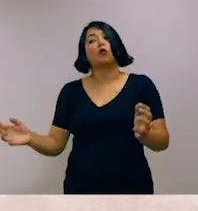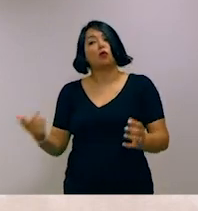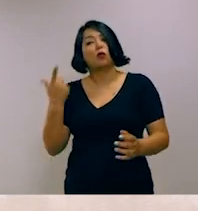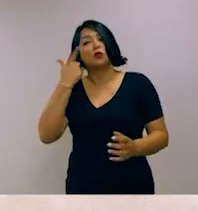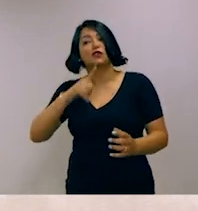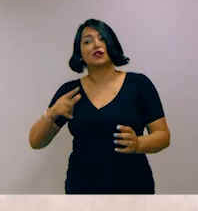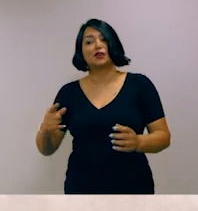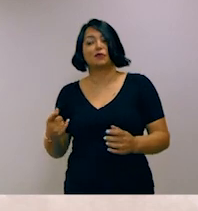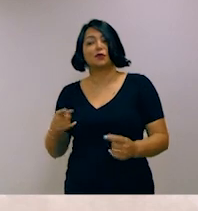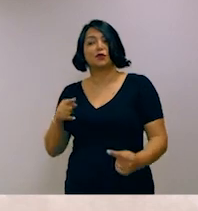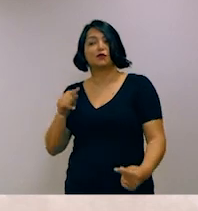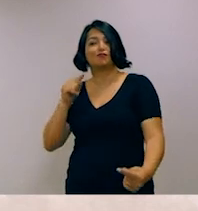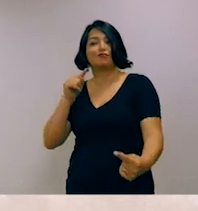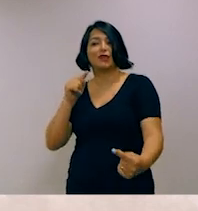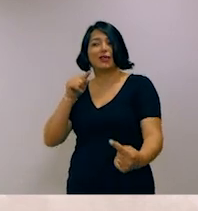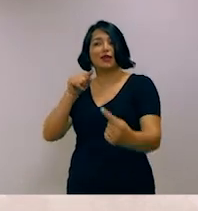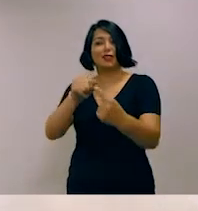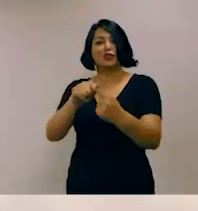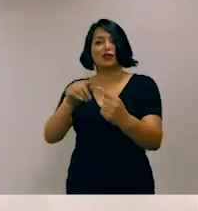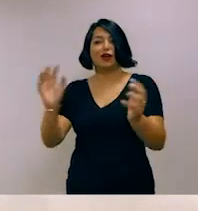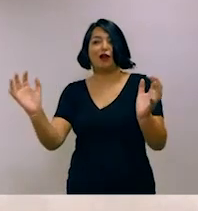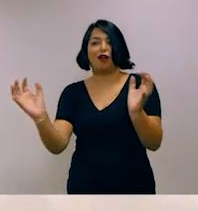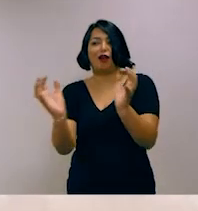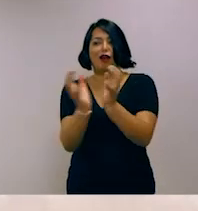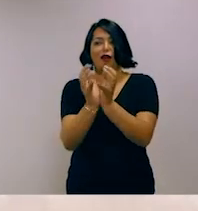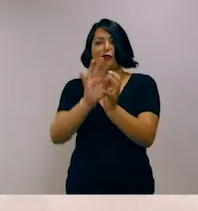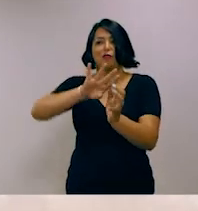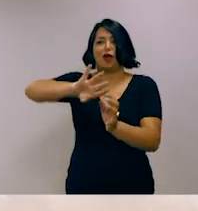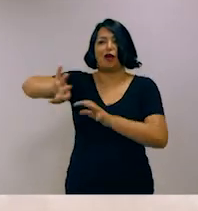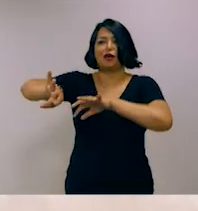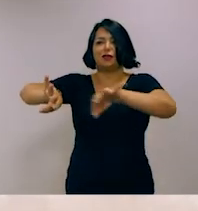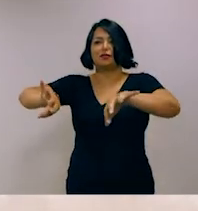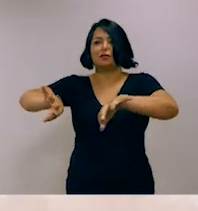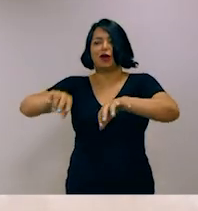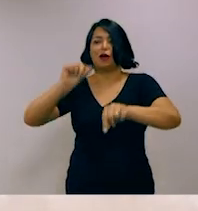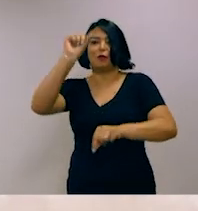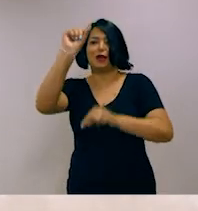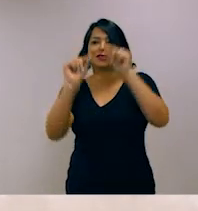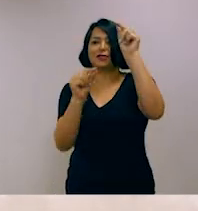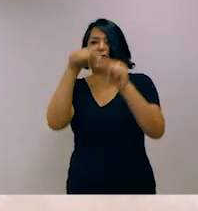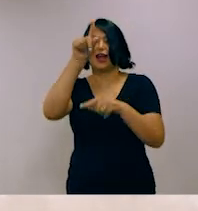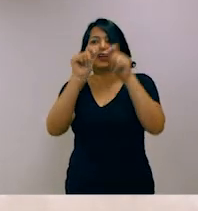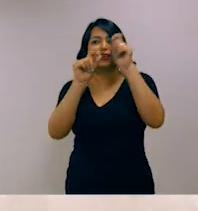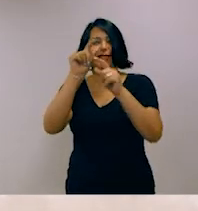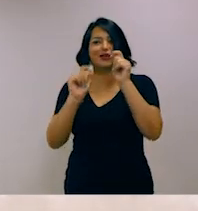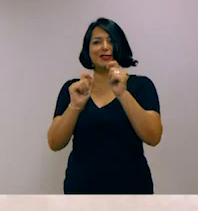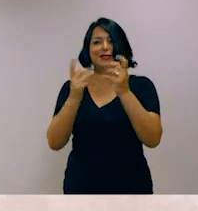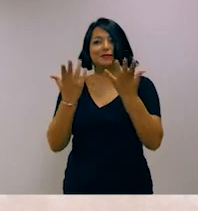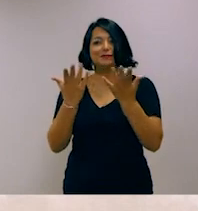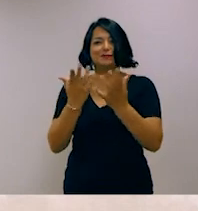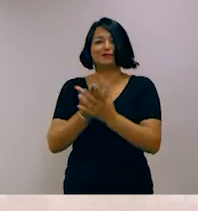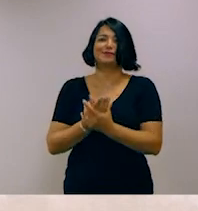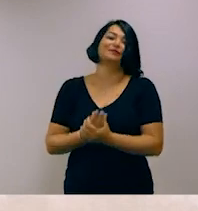differently, and we were able to separate them by character.